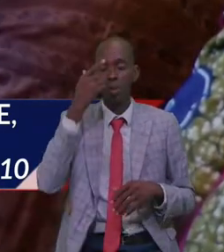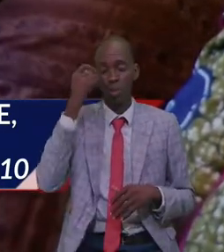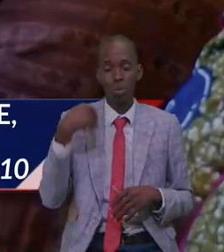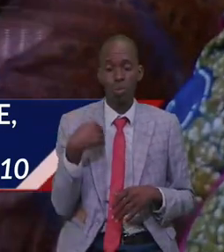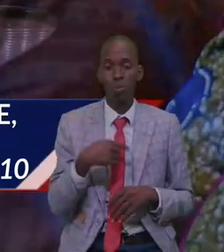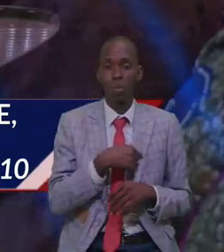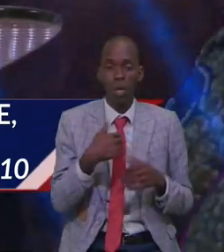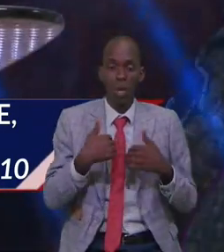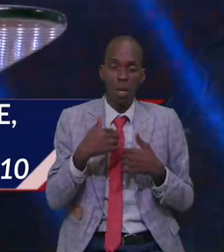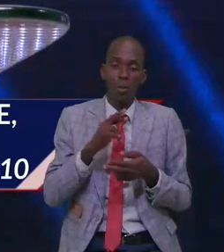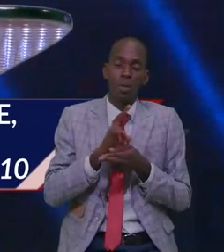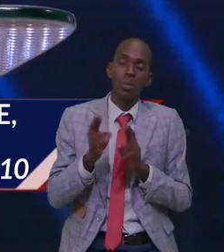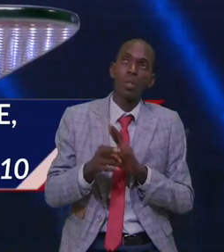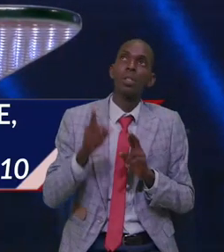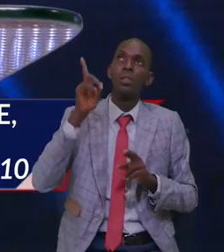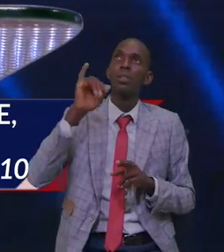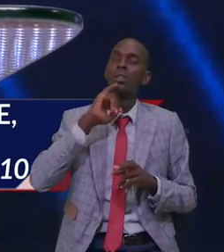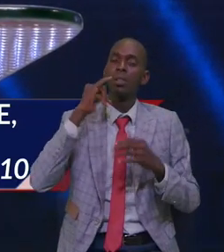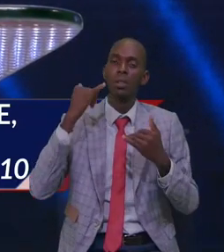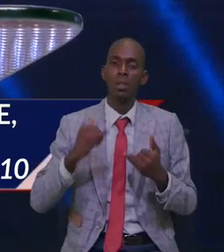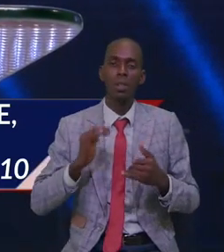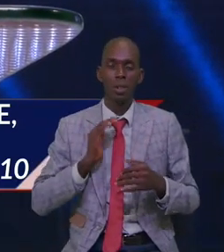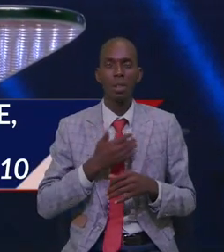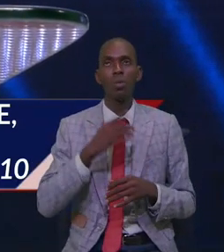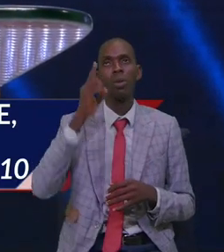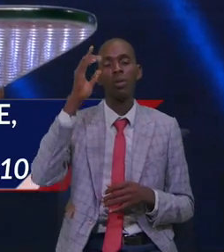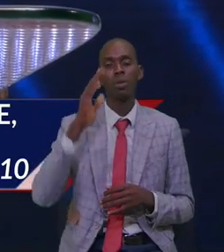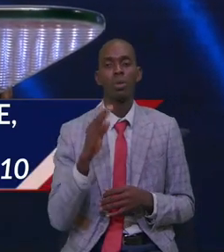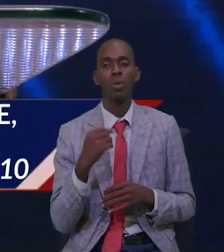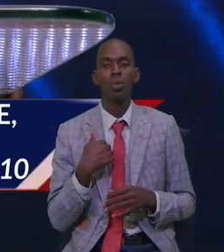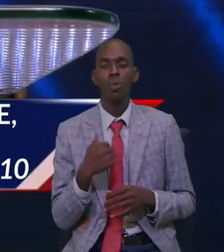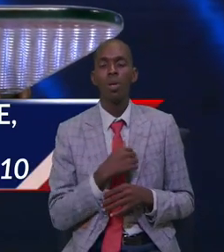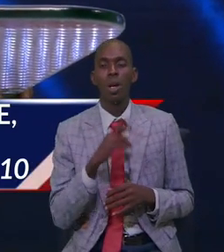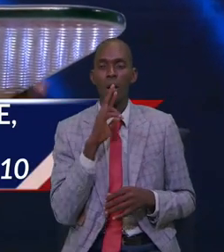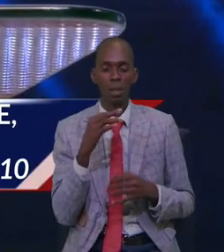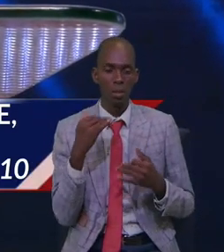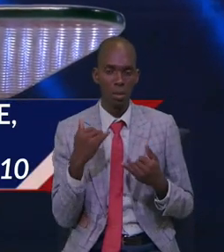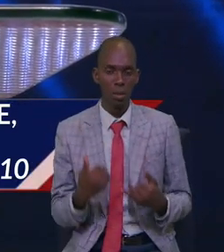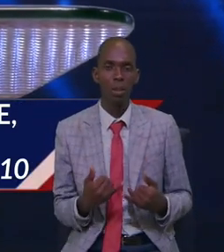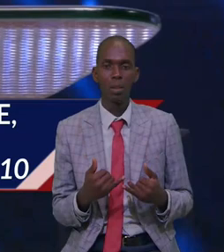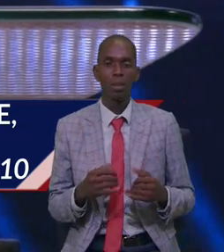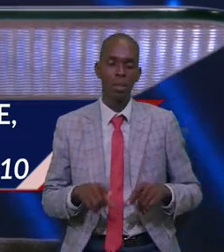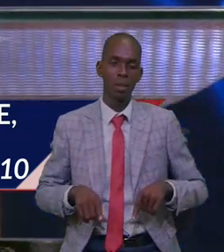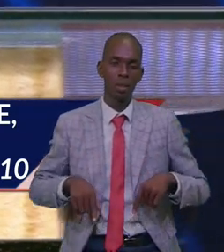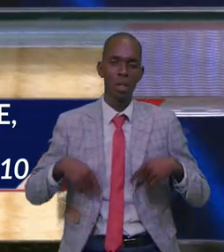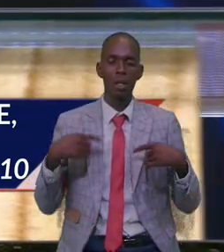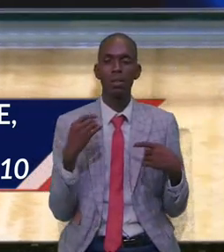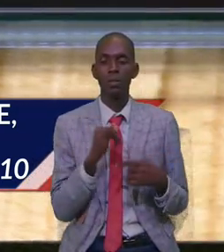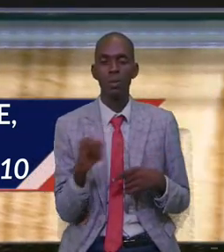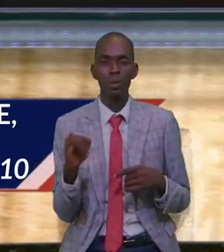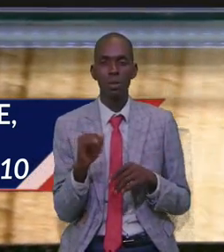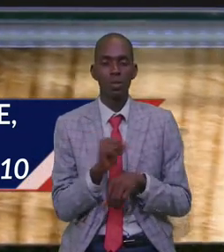Was saved is now our God. We're now lively stones is now our God. We're